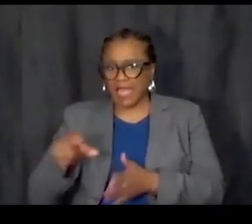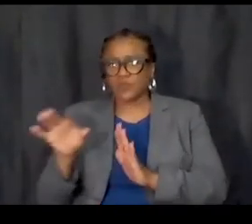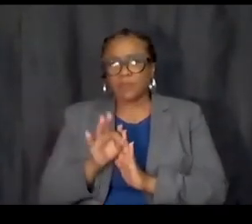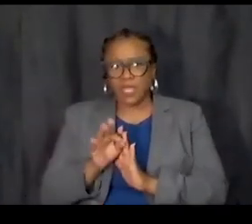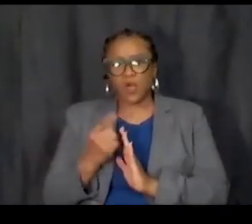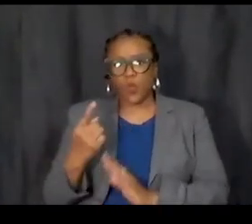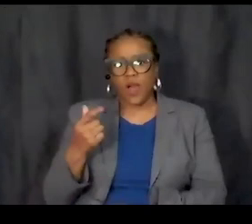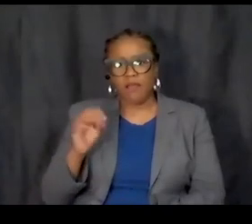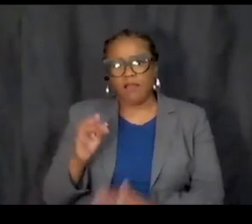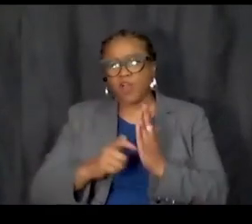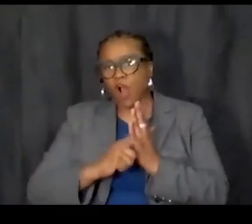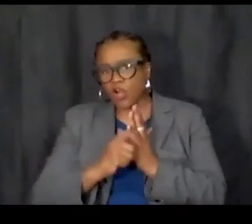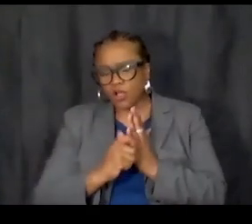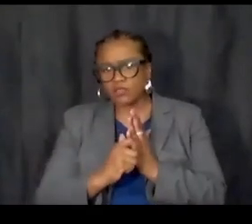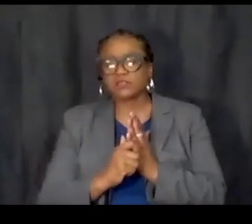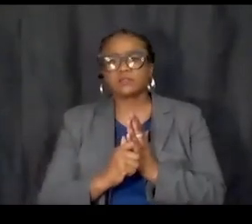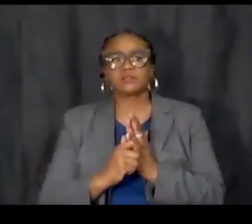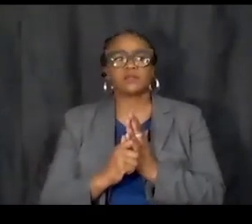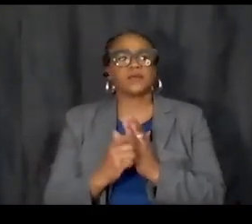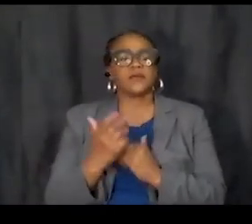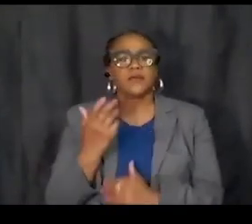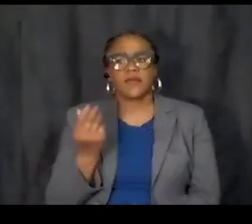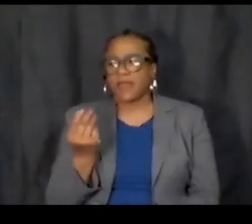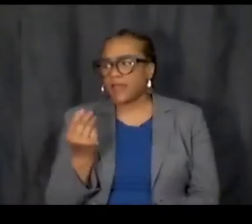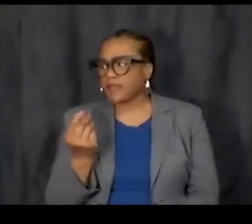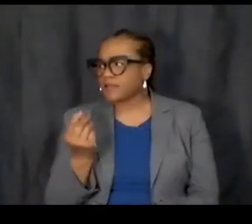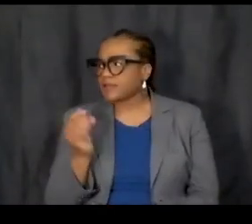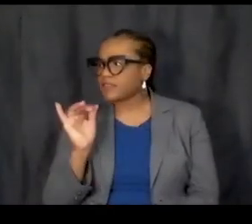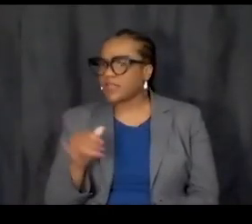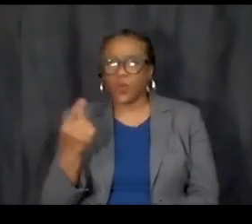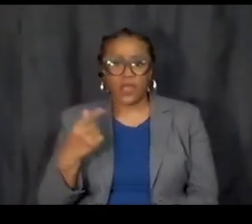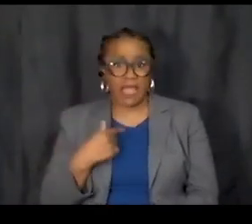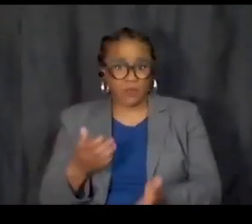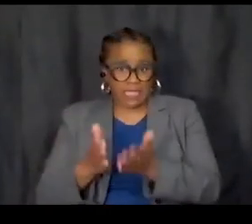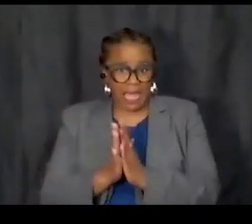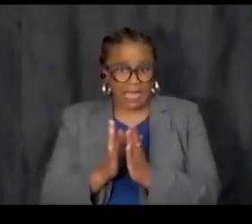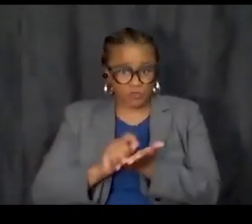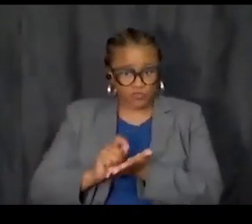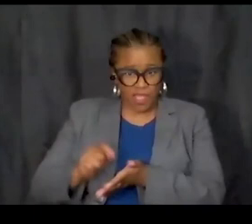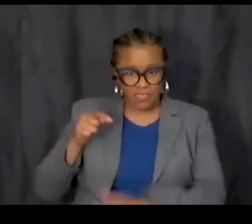the articles. And the week that I was asked to do this,